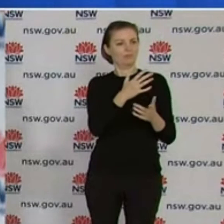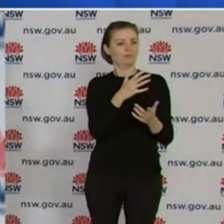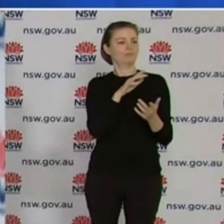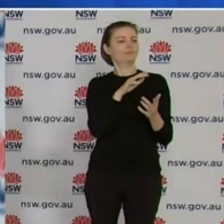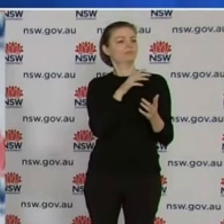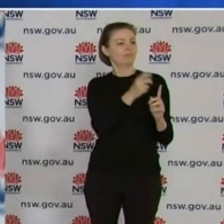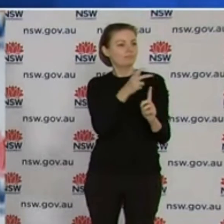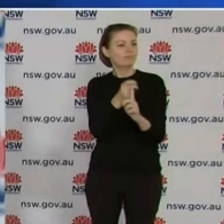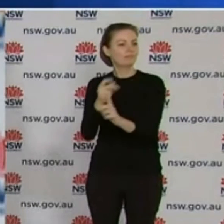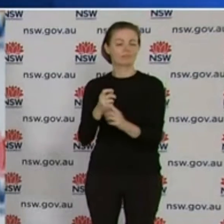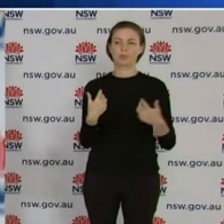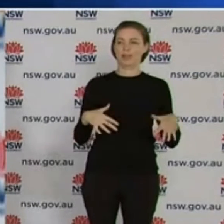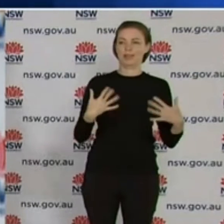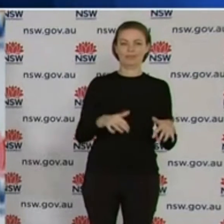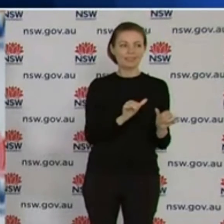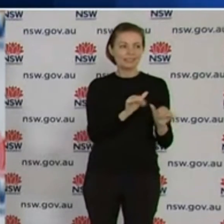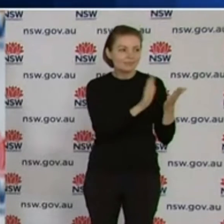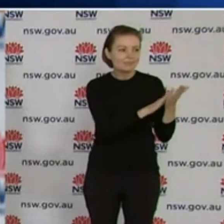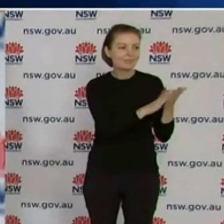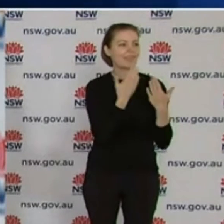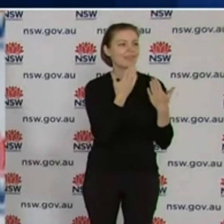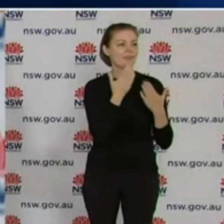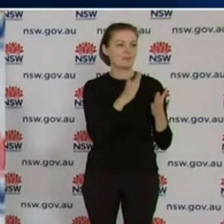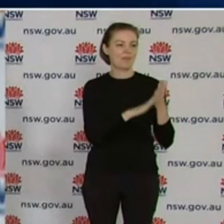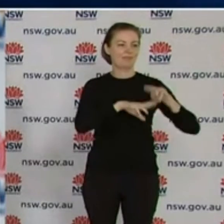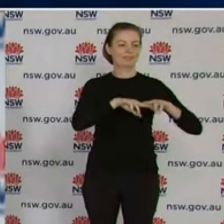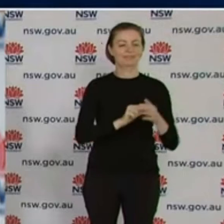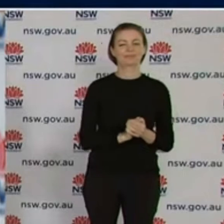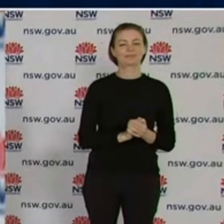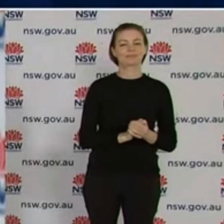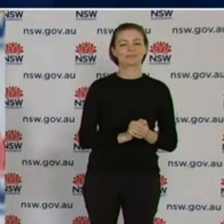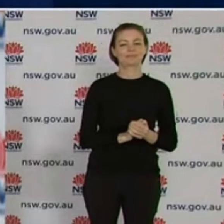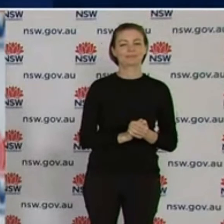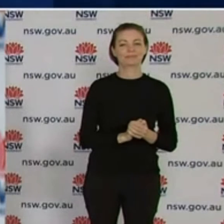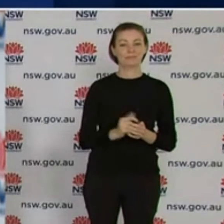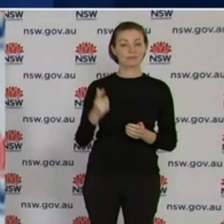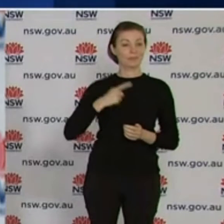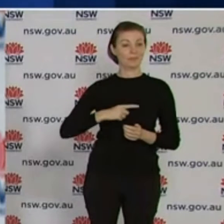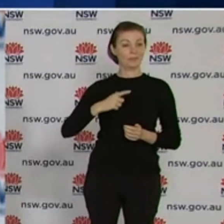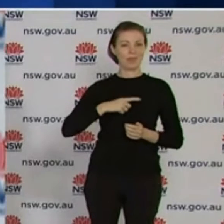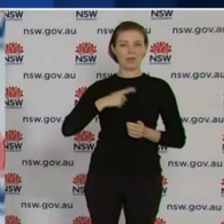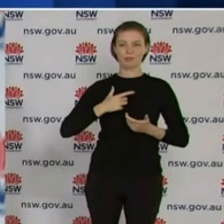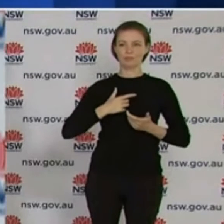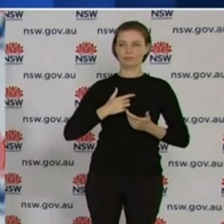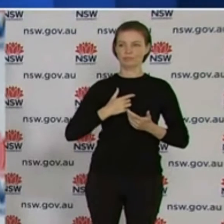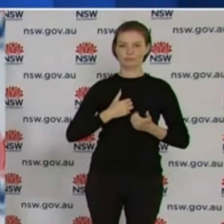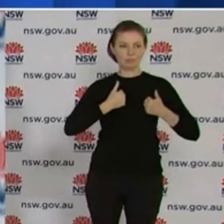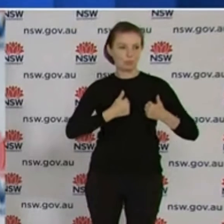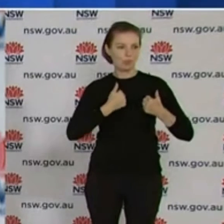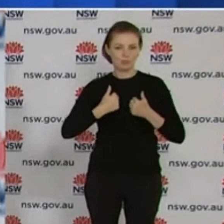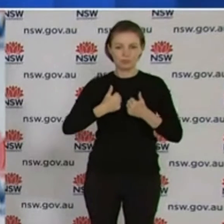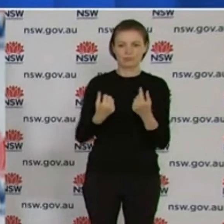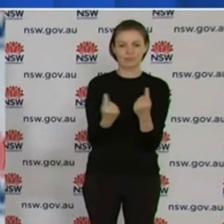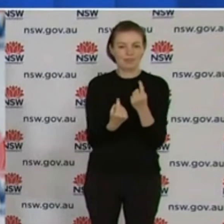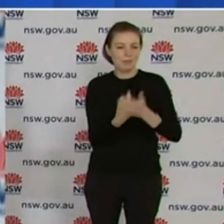again, children in that age bracket for getting vaccinated. As a result of these positive signs,